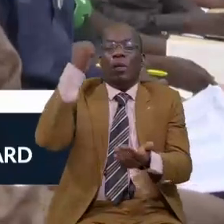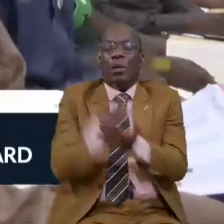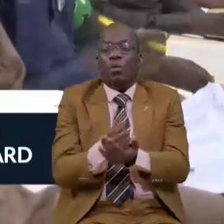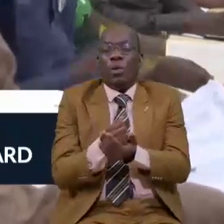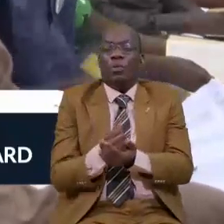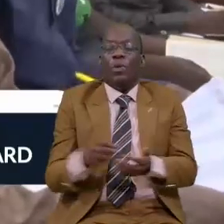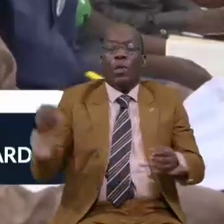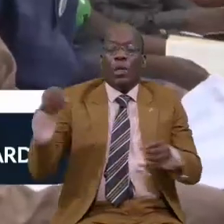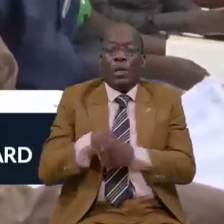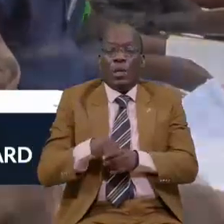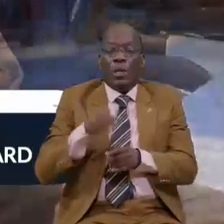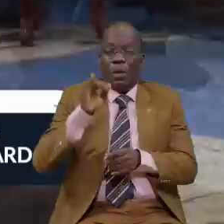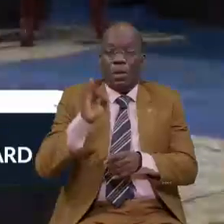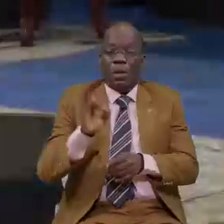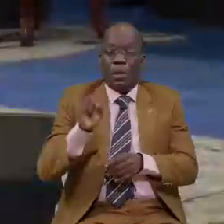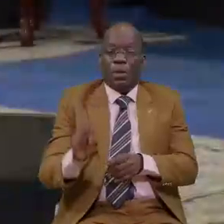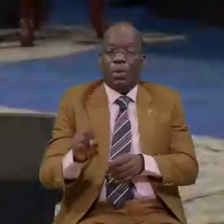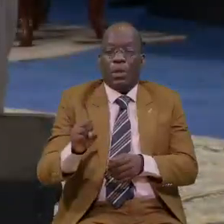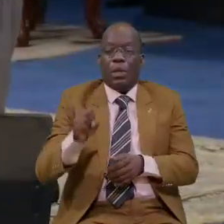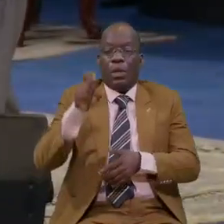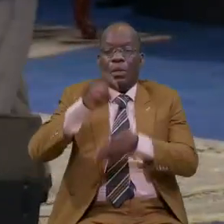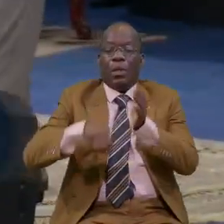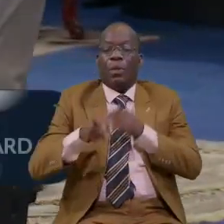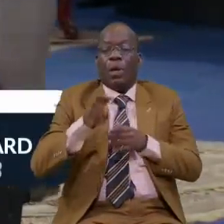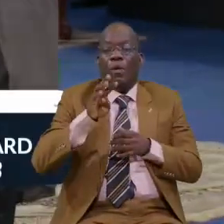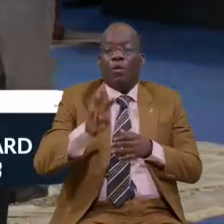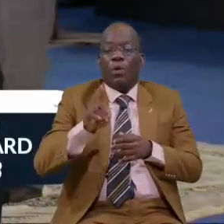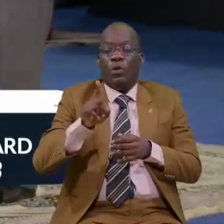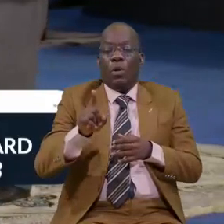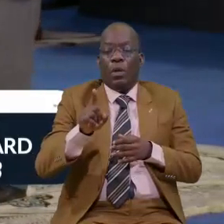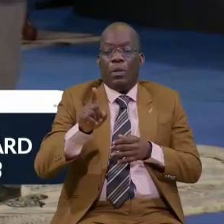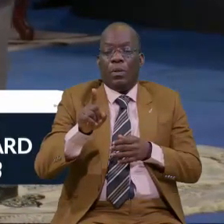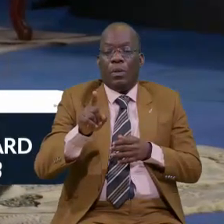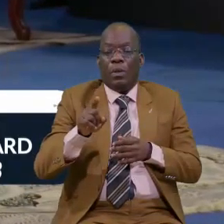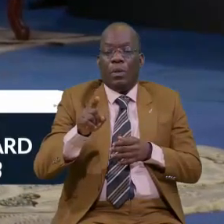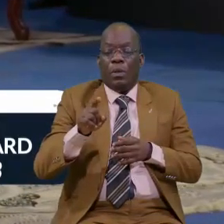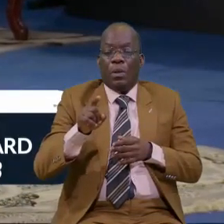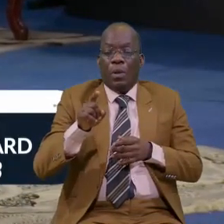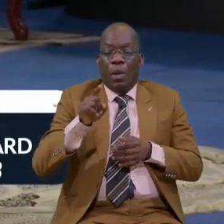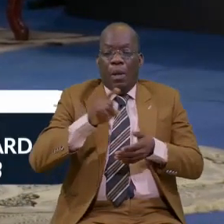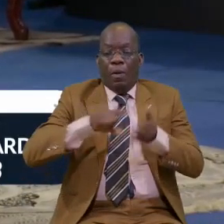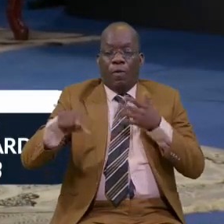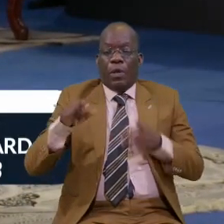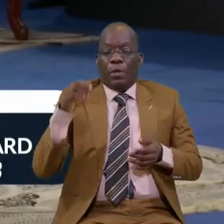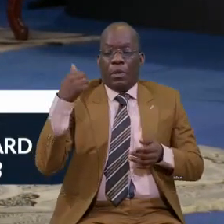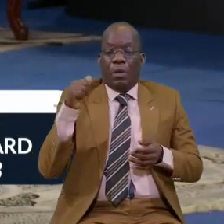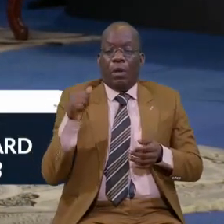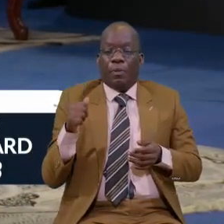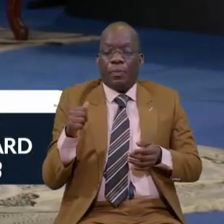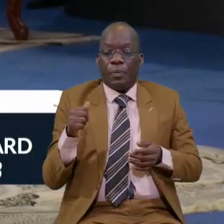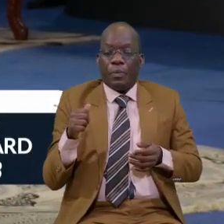Isaiah chapter 41. Isaiah chapter 41. I'm reading from verse 10. Fear